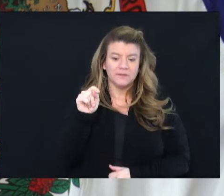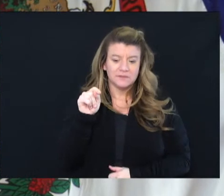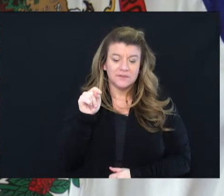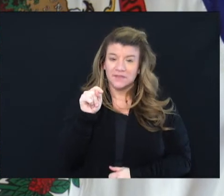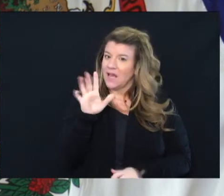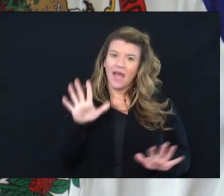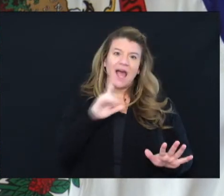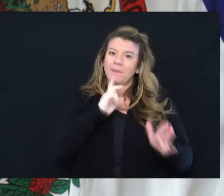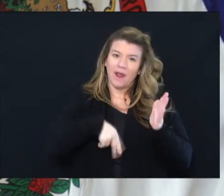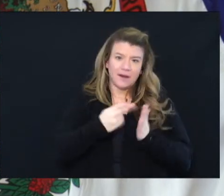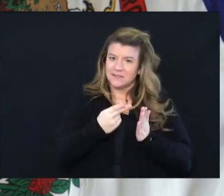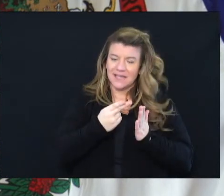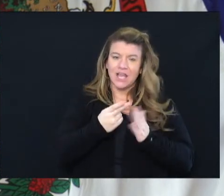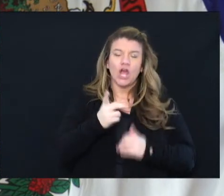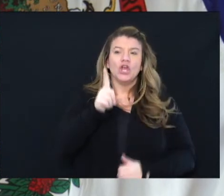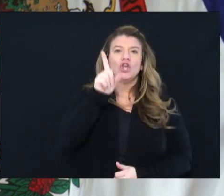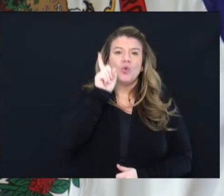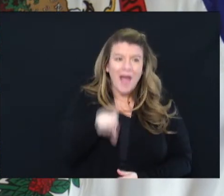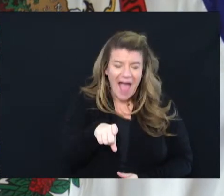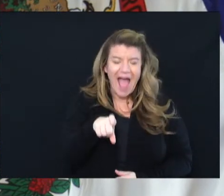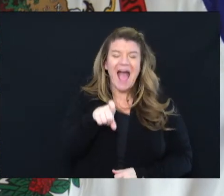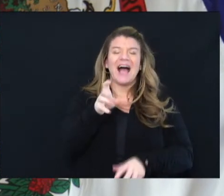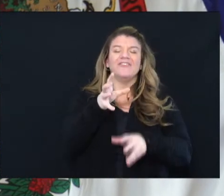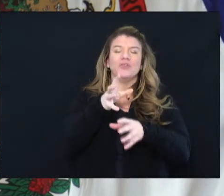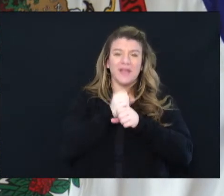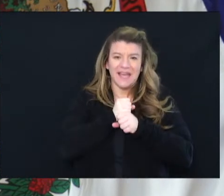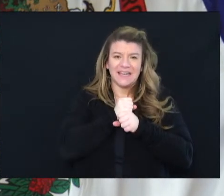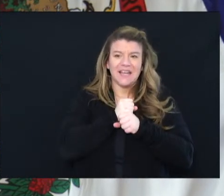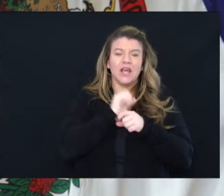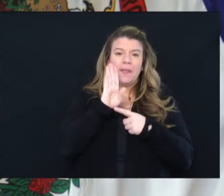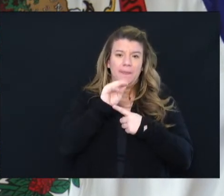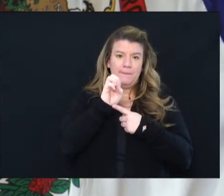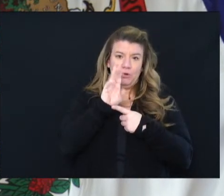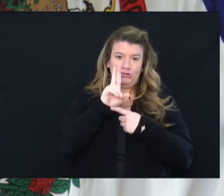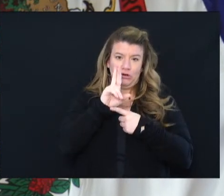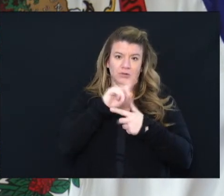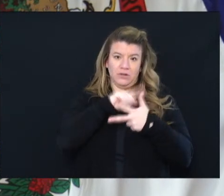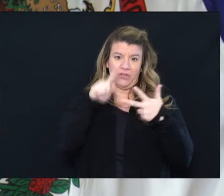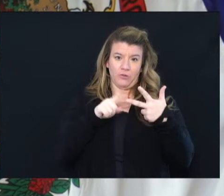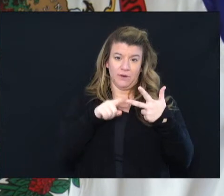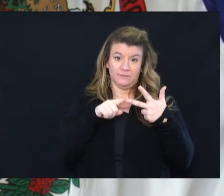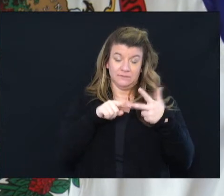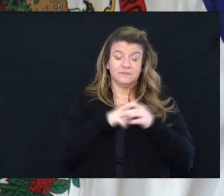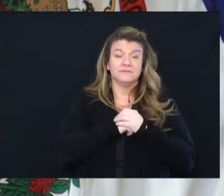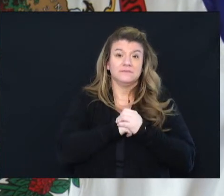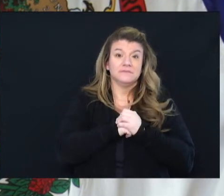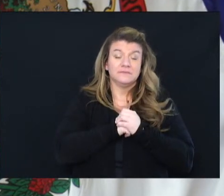God's sakes of living, you've got to get your booster shots.